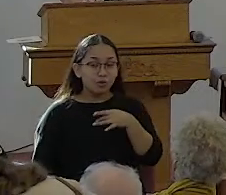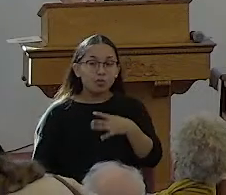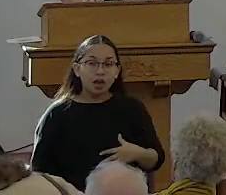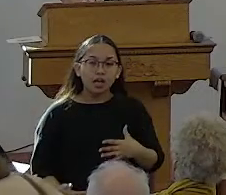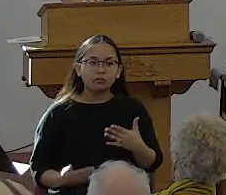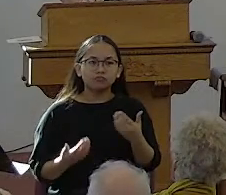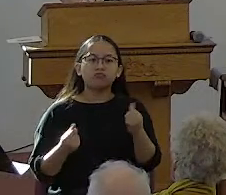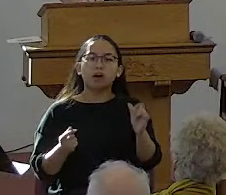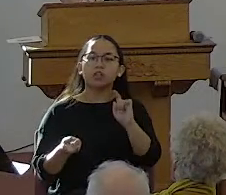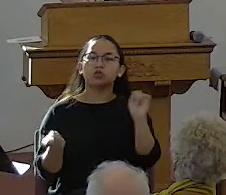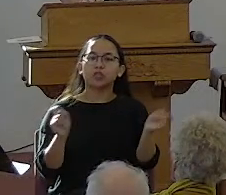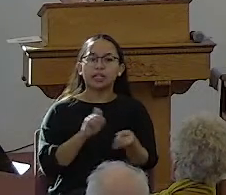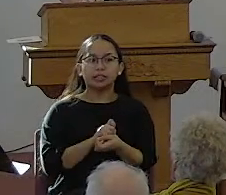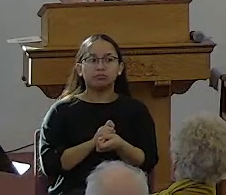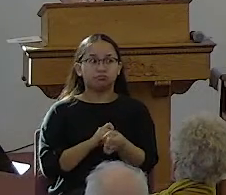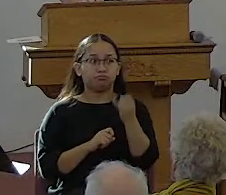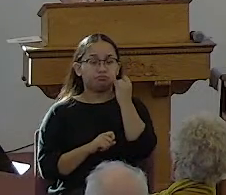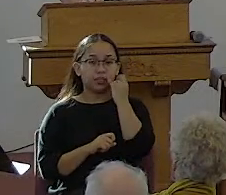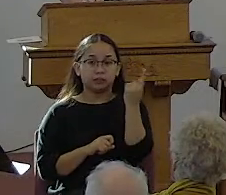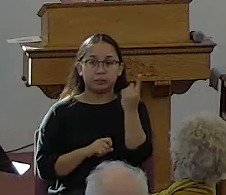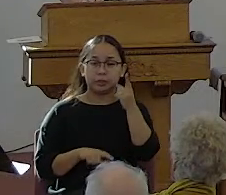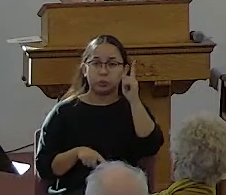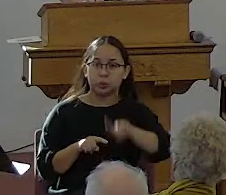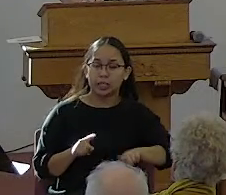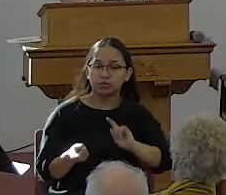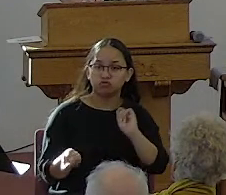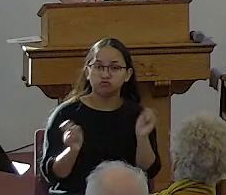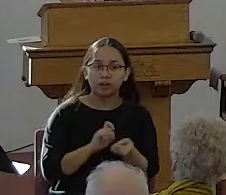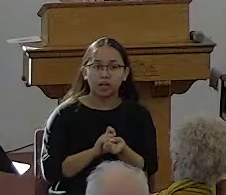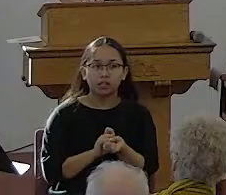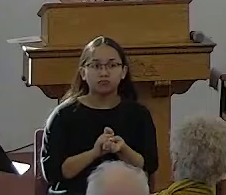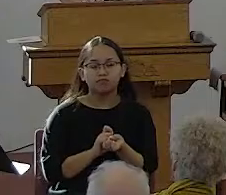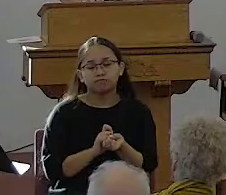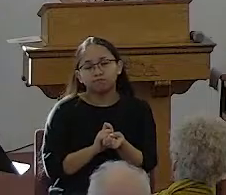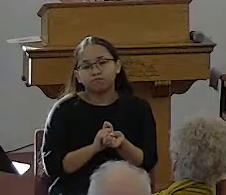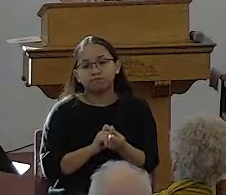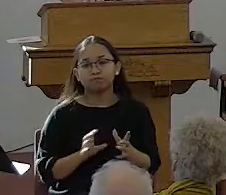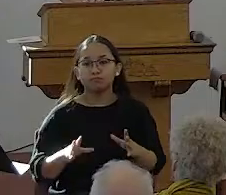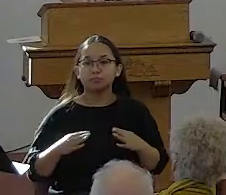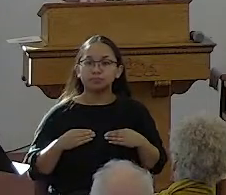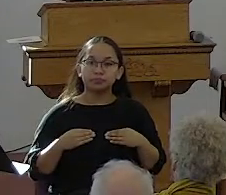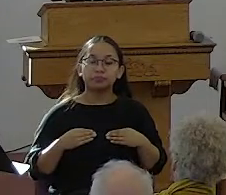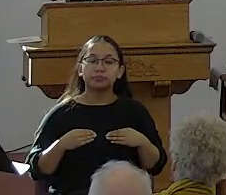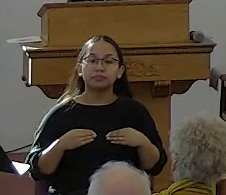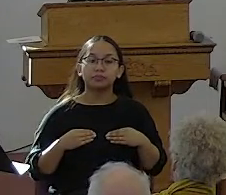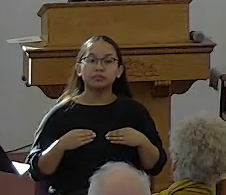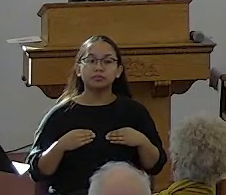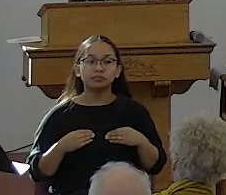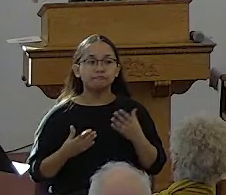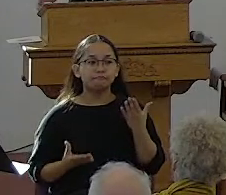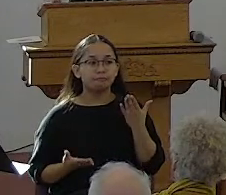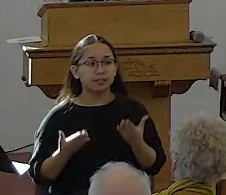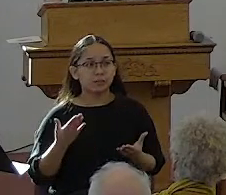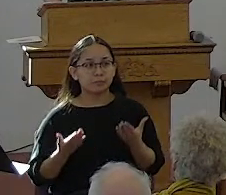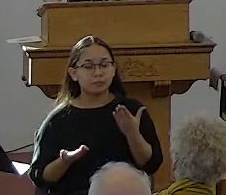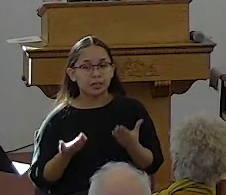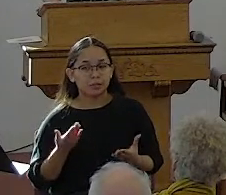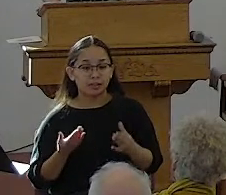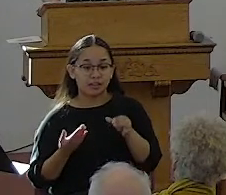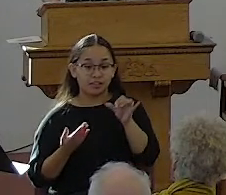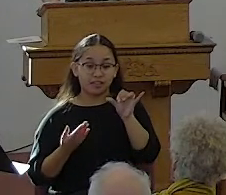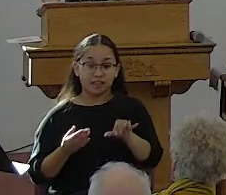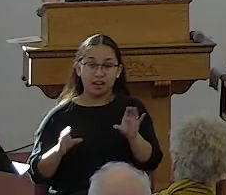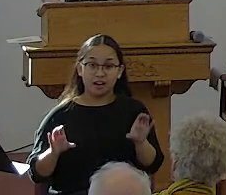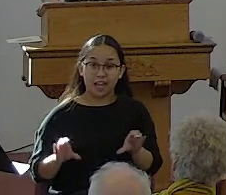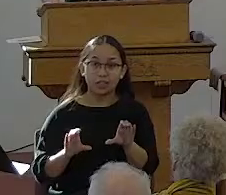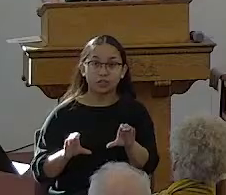it. And if it's something you can't change, come to accept it. And maybe that will extend to the other people in your